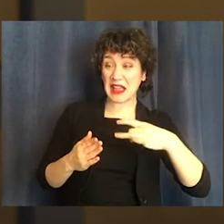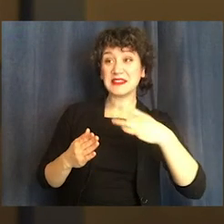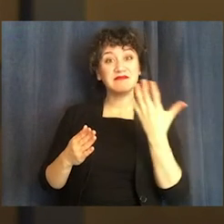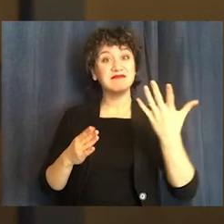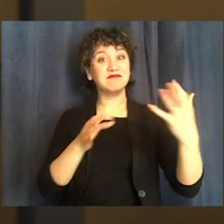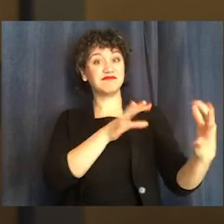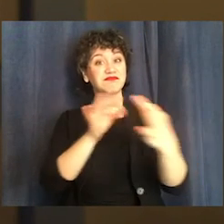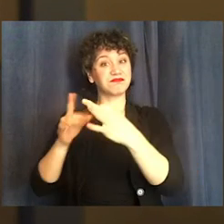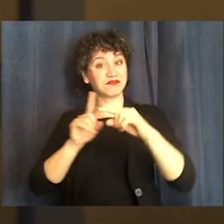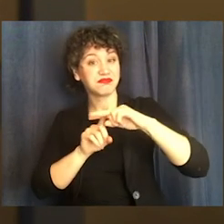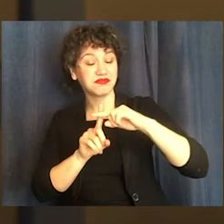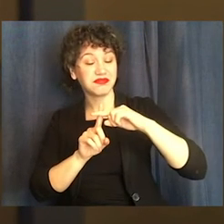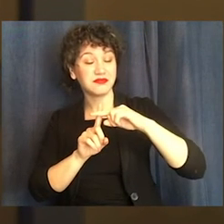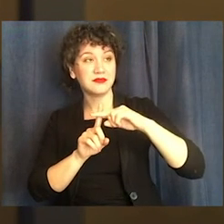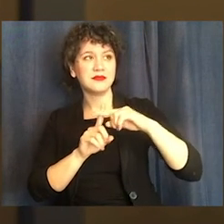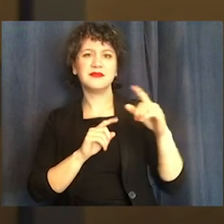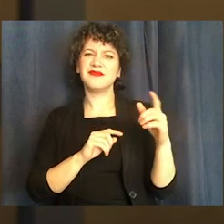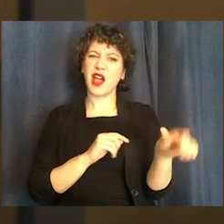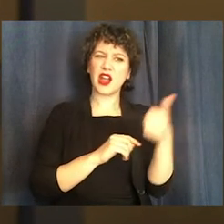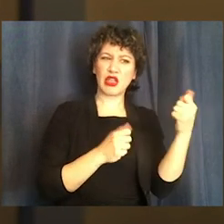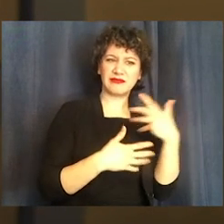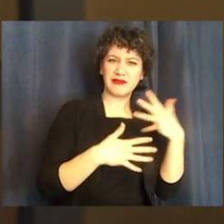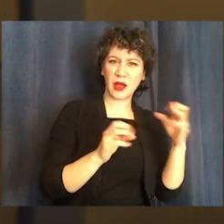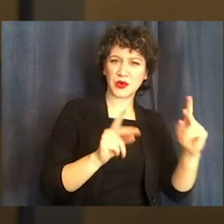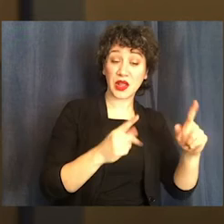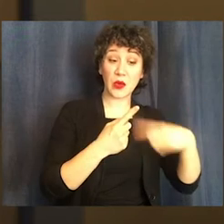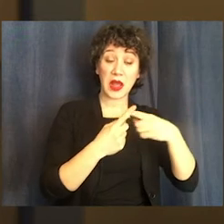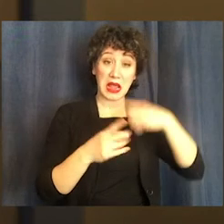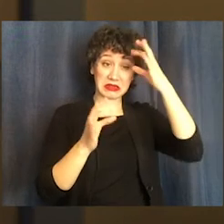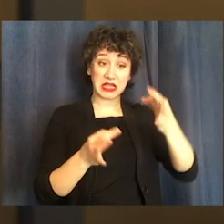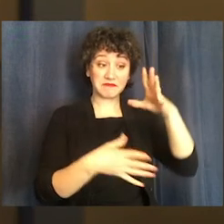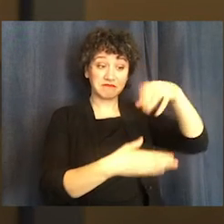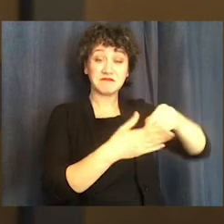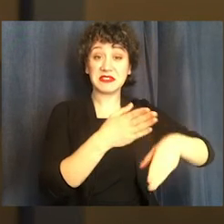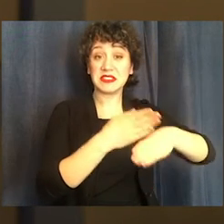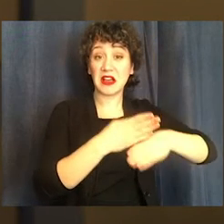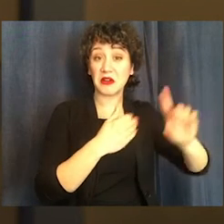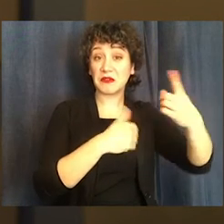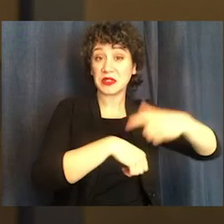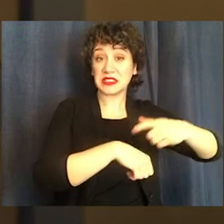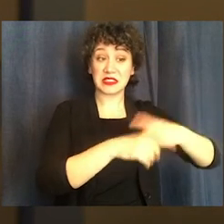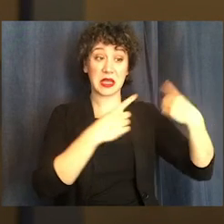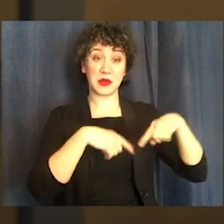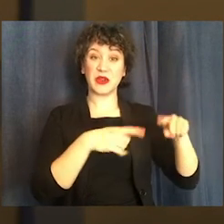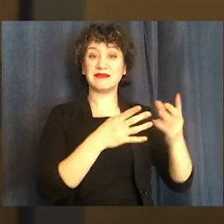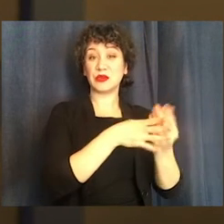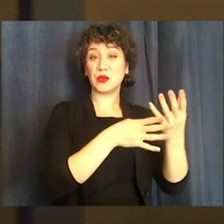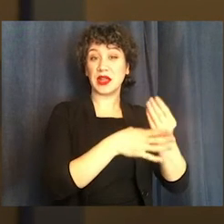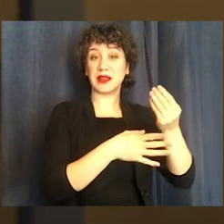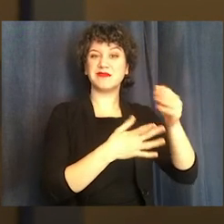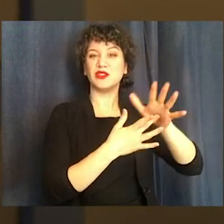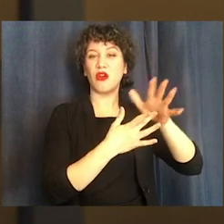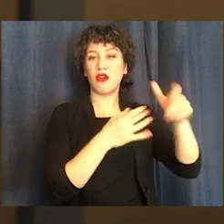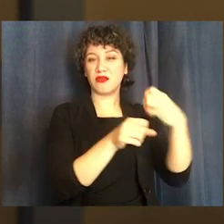when I decided to play soccer for the first time during spring of my sophomore year. I never had played a land sport in